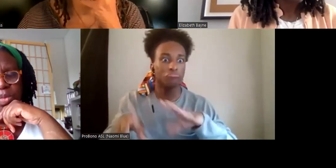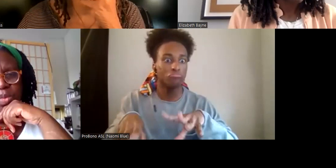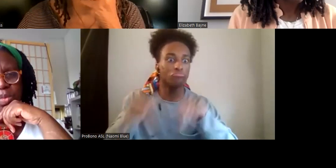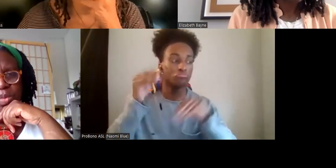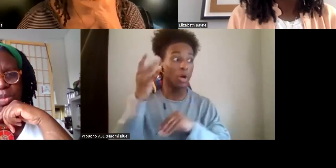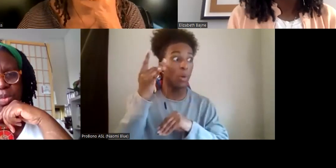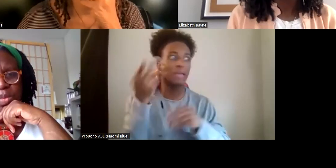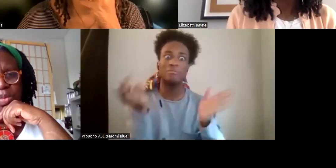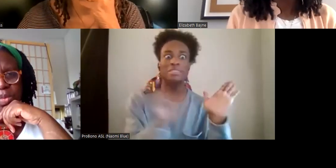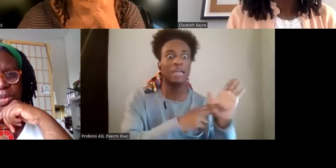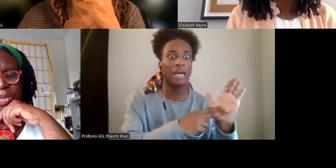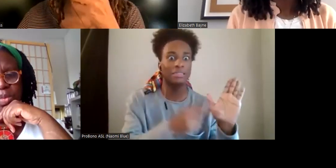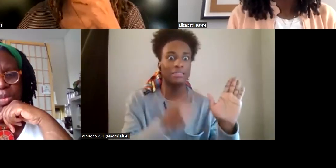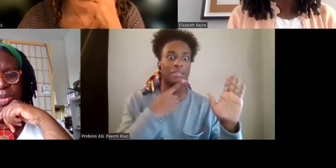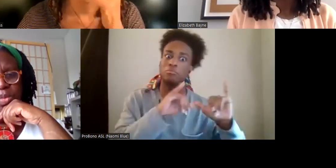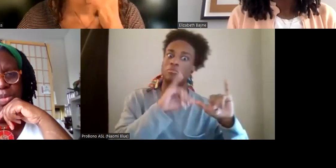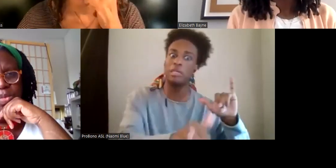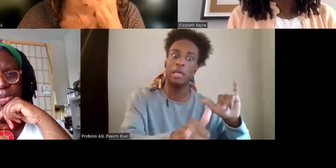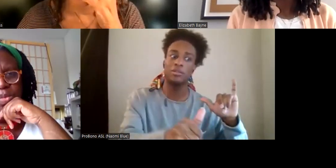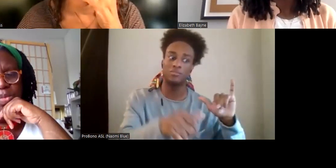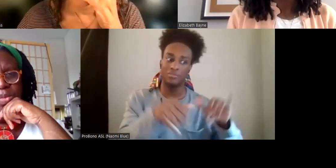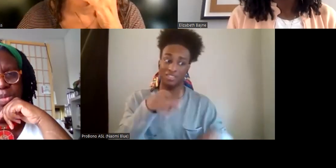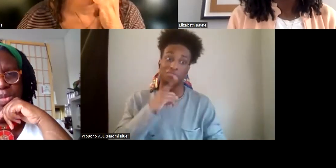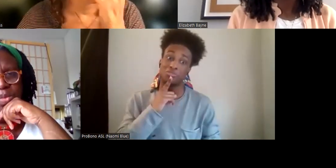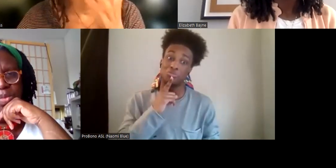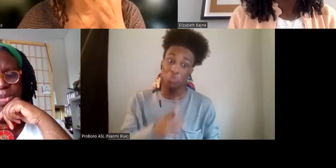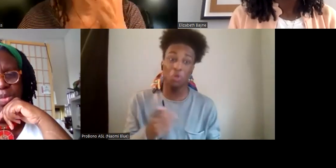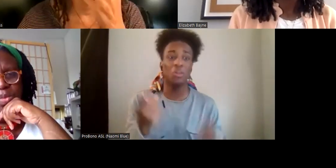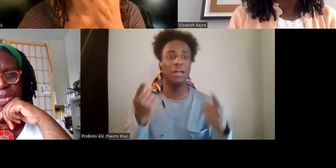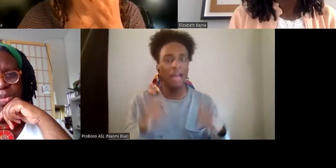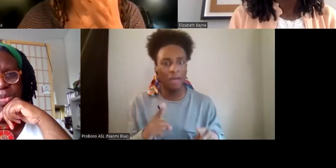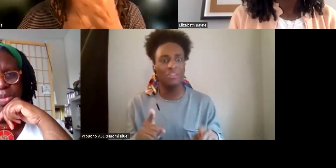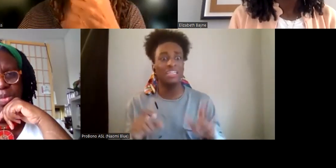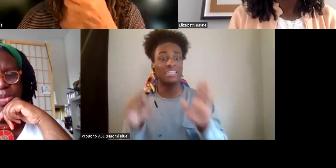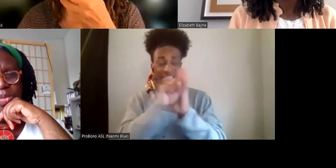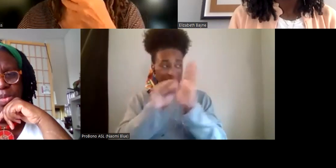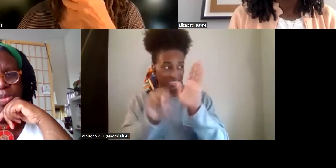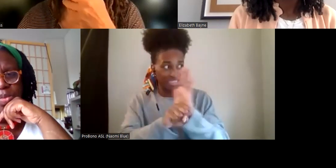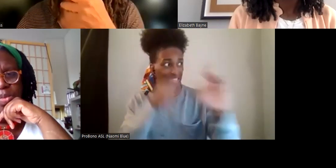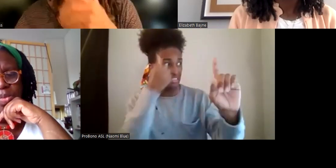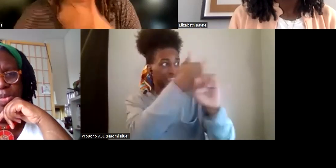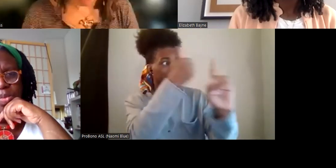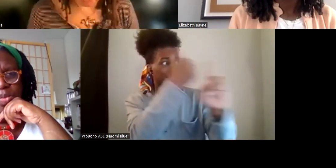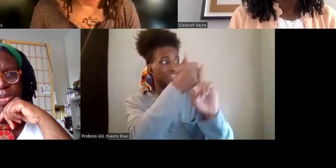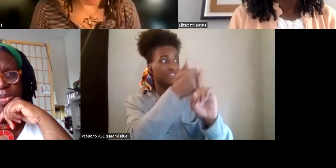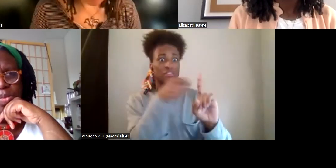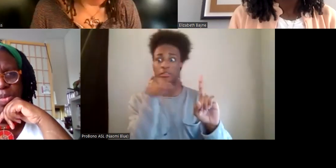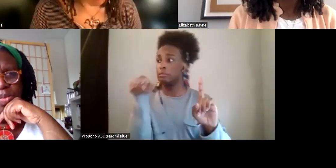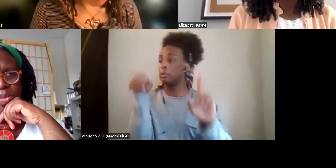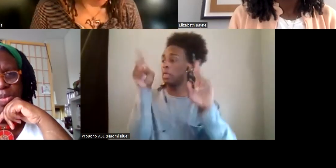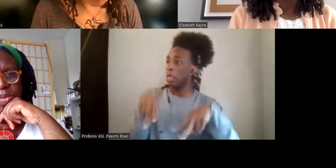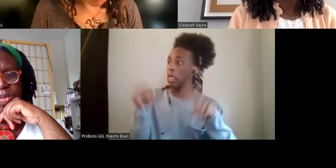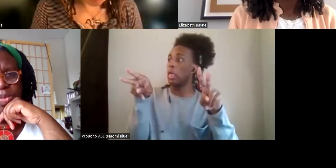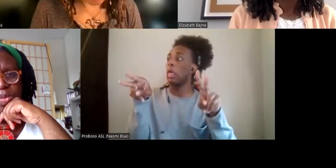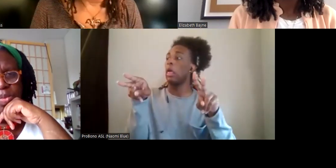is a real thing that goes on where the state like just presumed her financials.